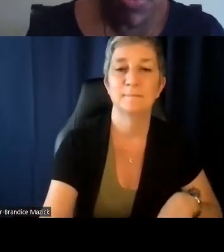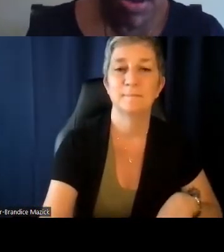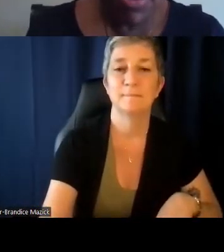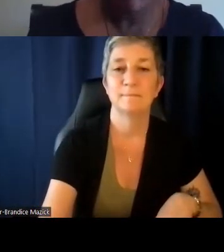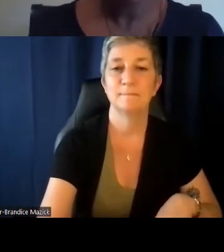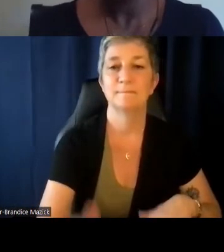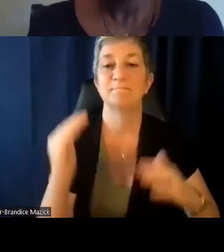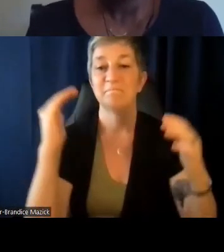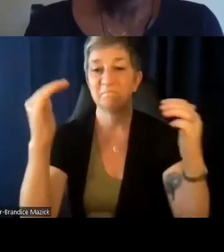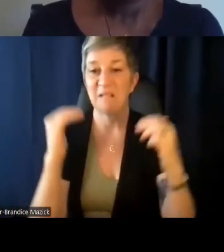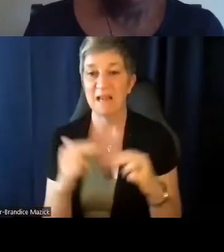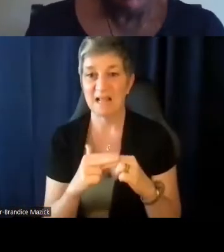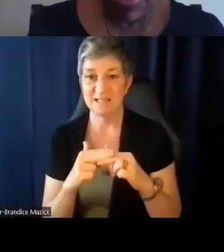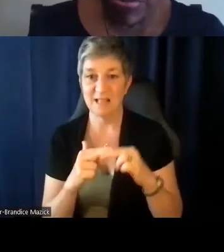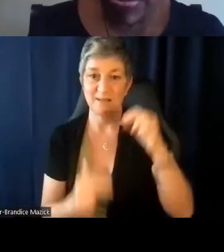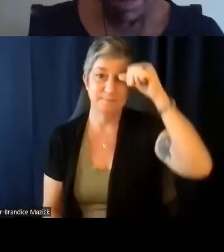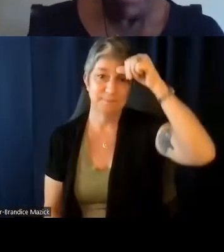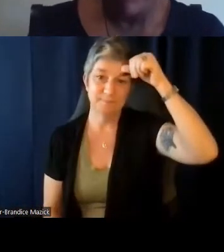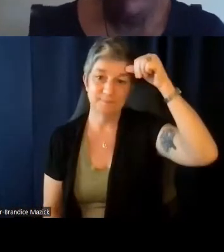Next slide, please.